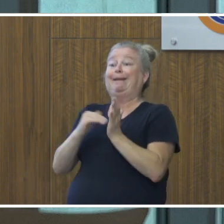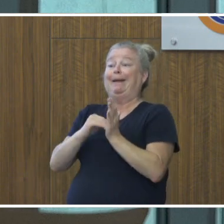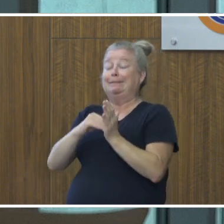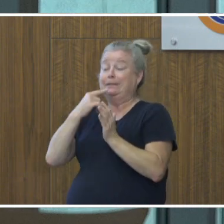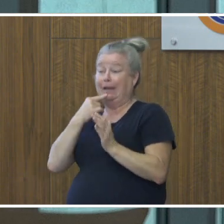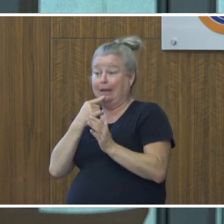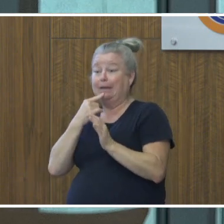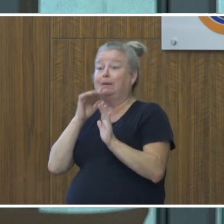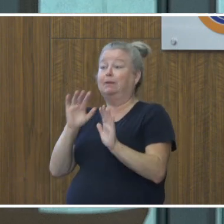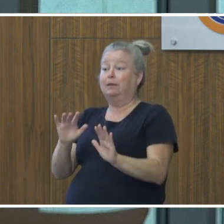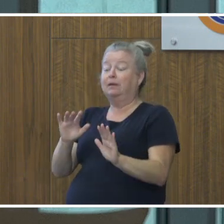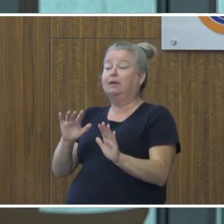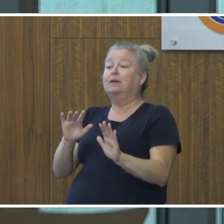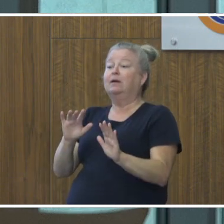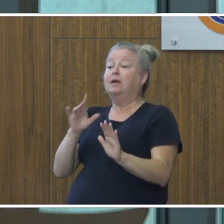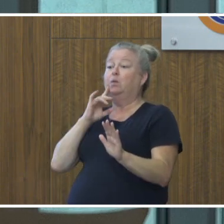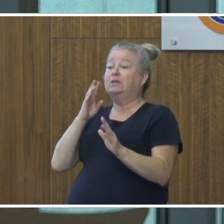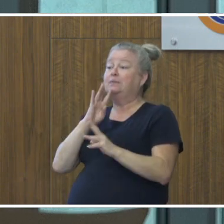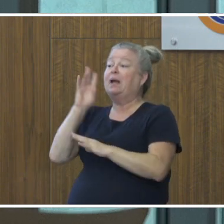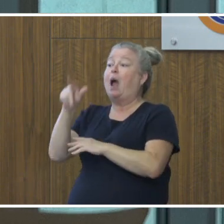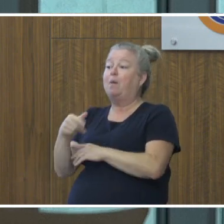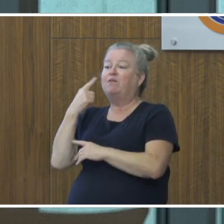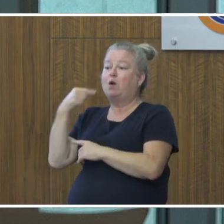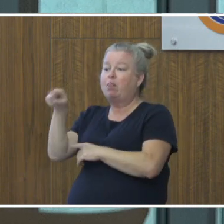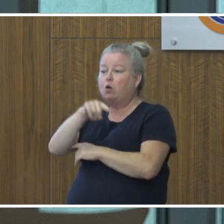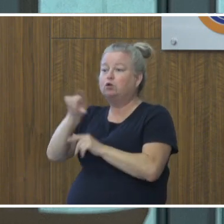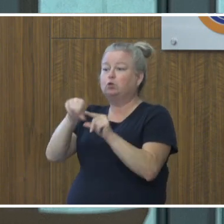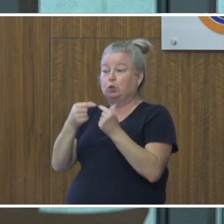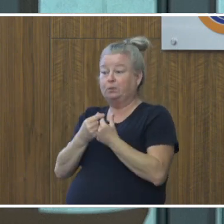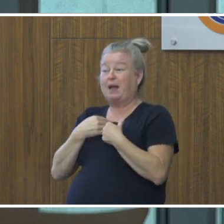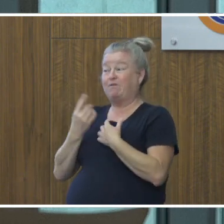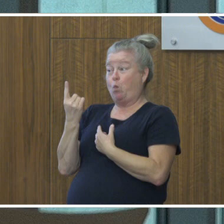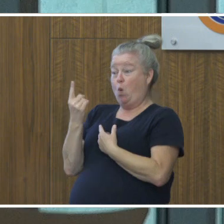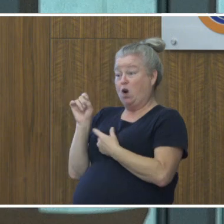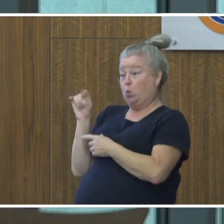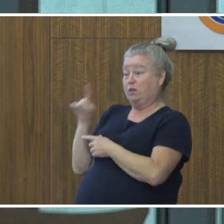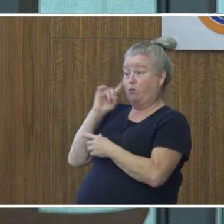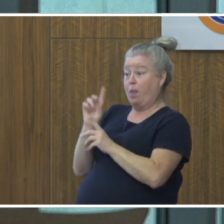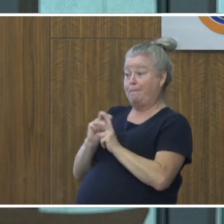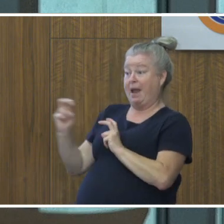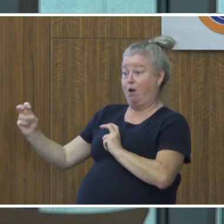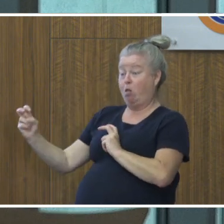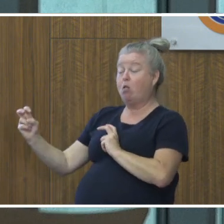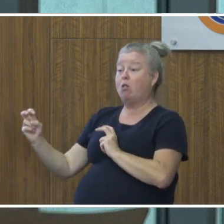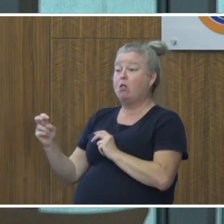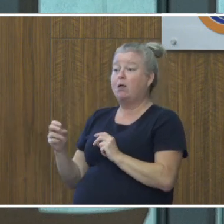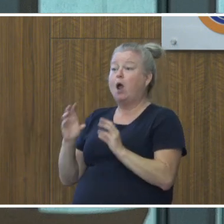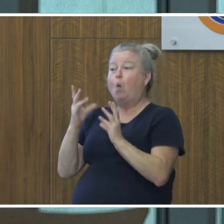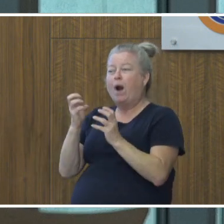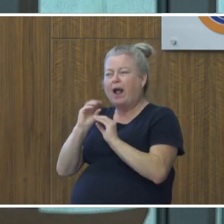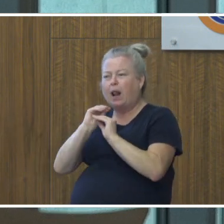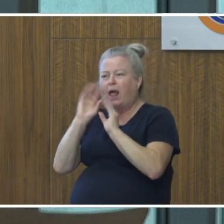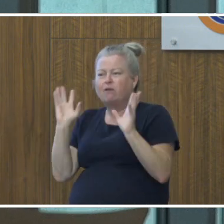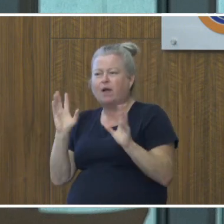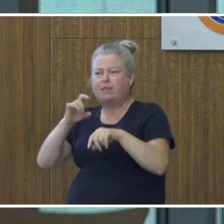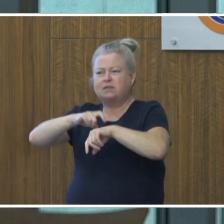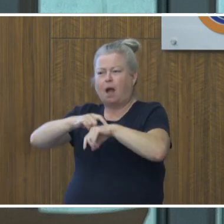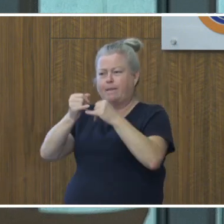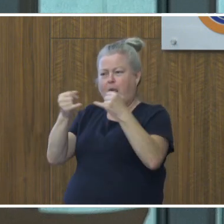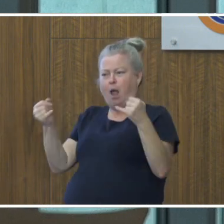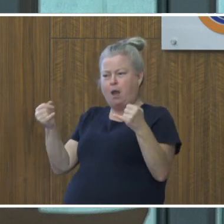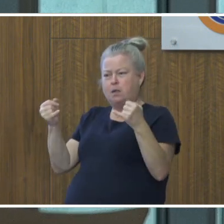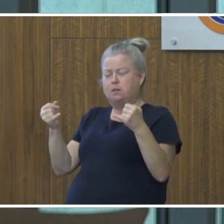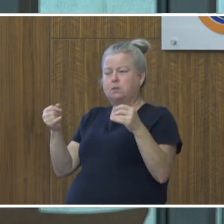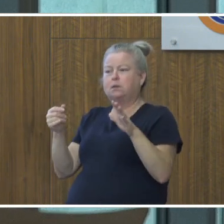that and speak out for those groups. But I do have one question for the panel, and it's a clarification about the timeline.